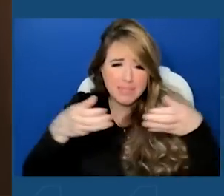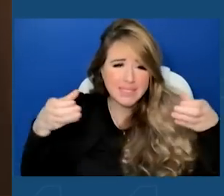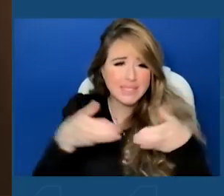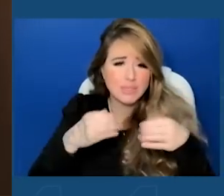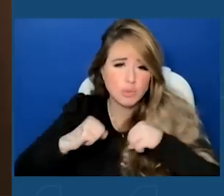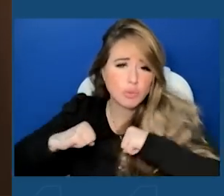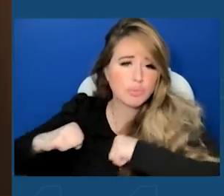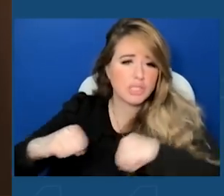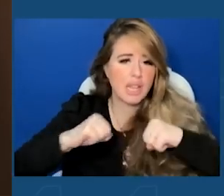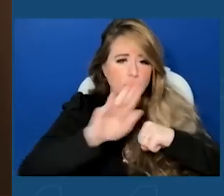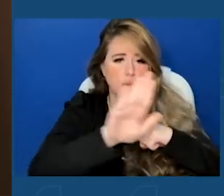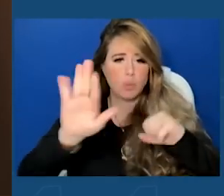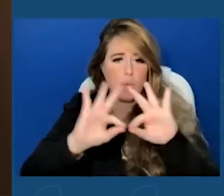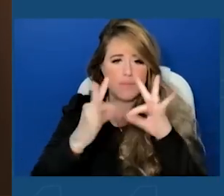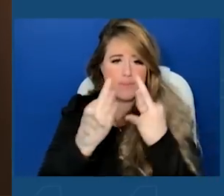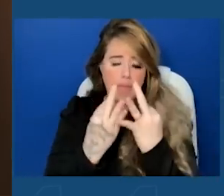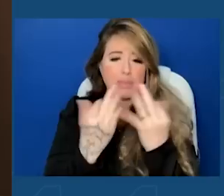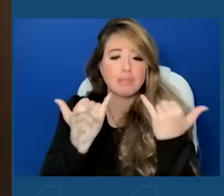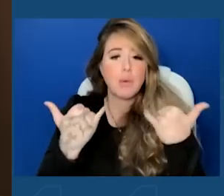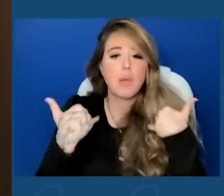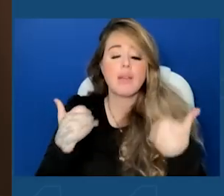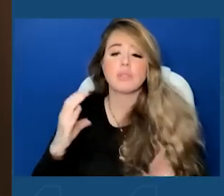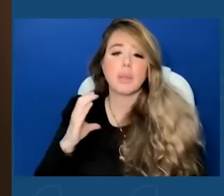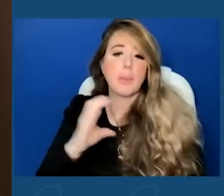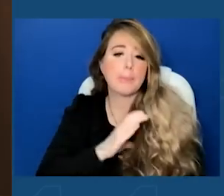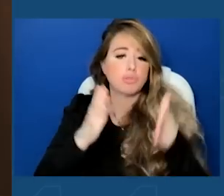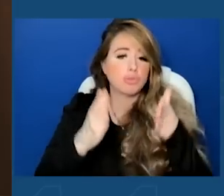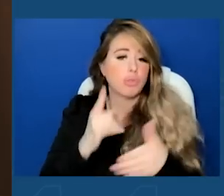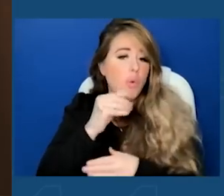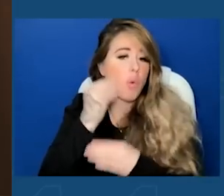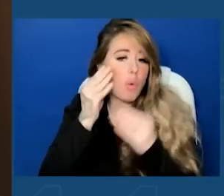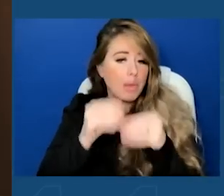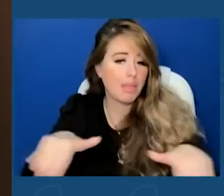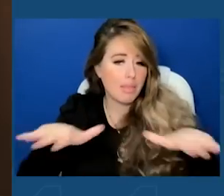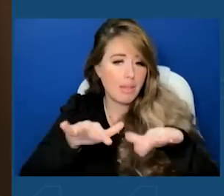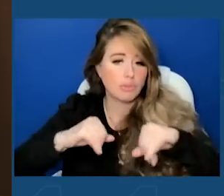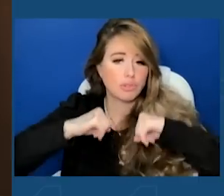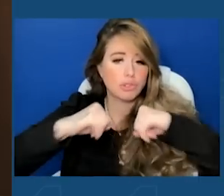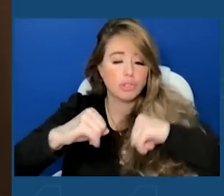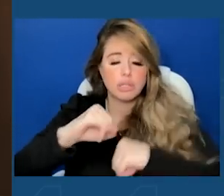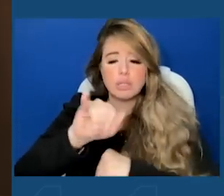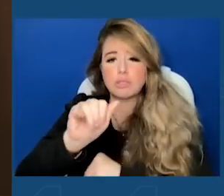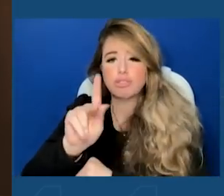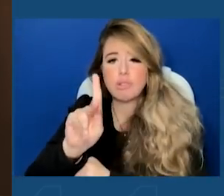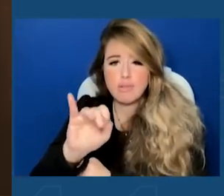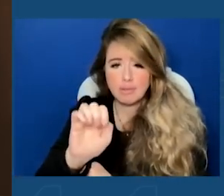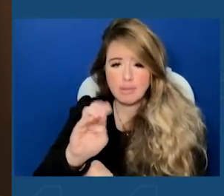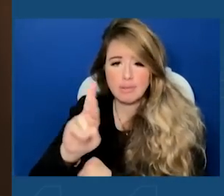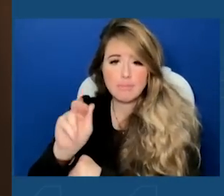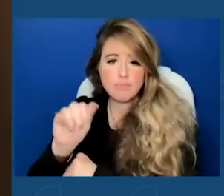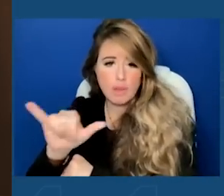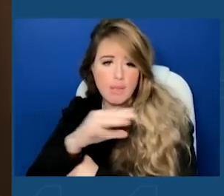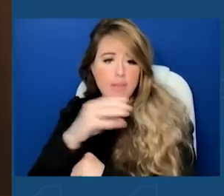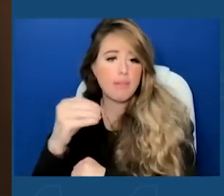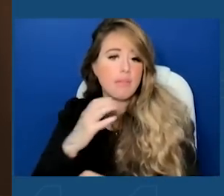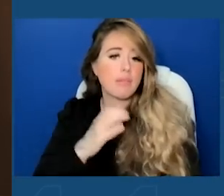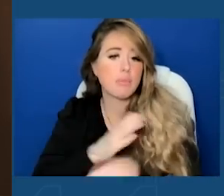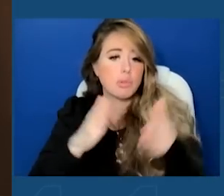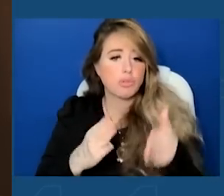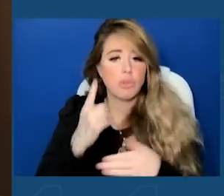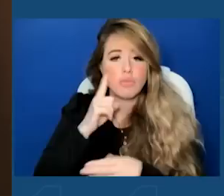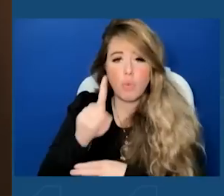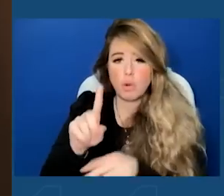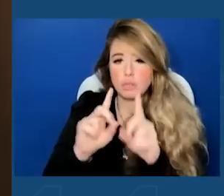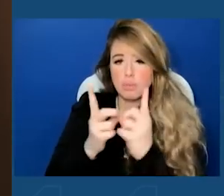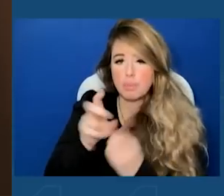by Commissioner of Homeland Security and Emergency Services, Jackie Bray, and the Commissioner of the Department of Transportation, Marie-Therese